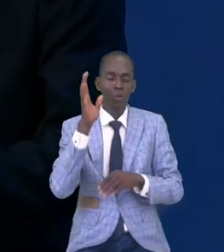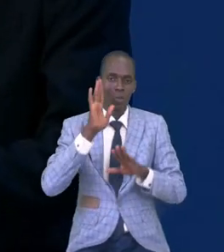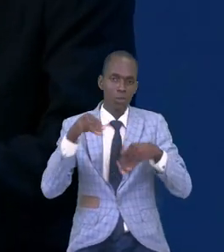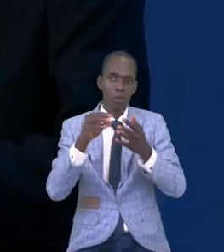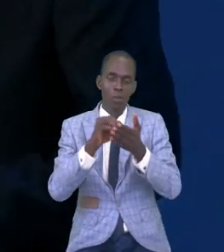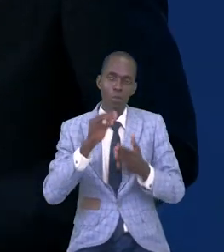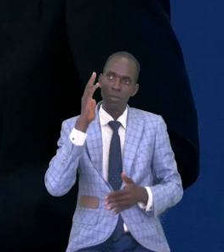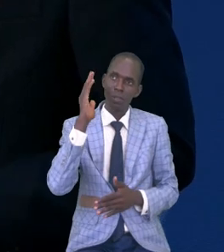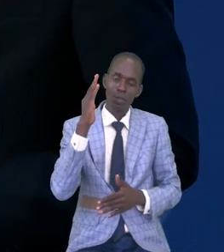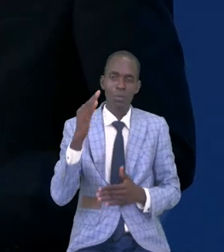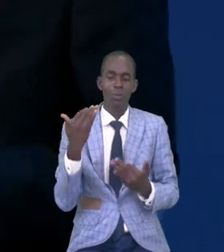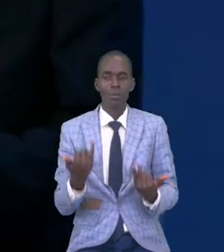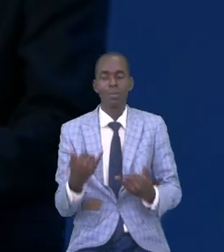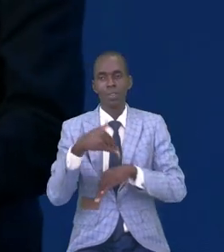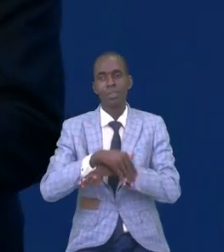Christ.